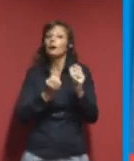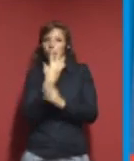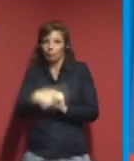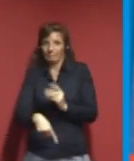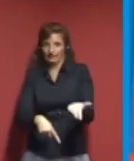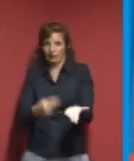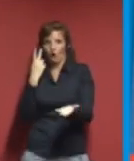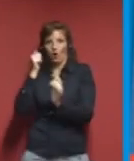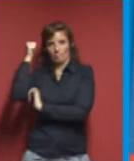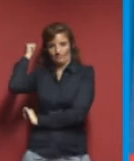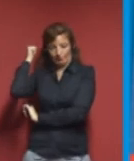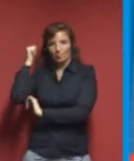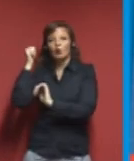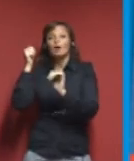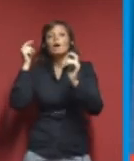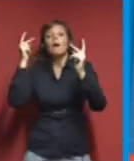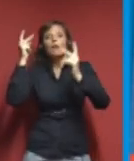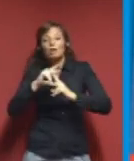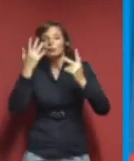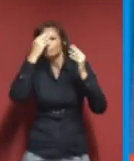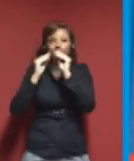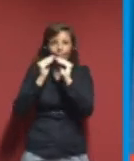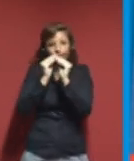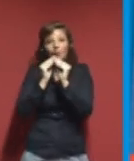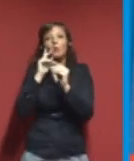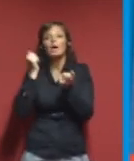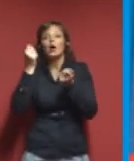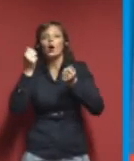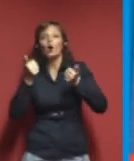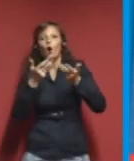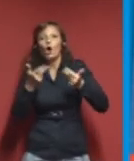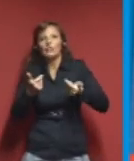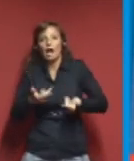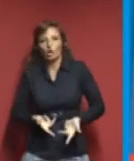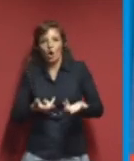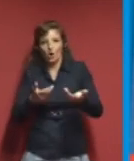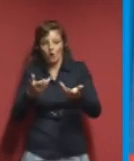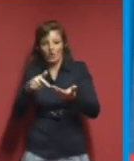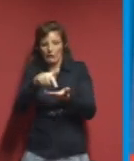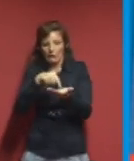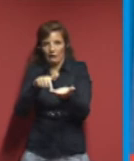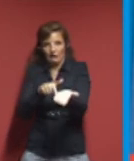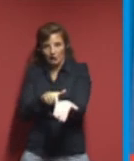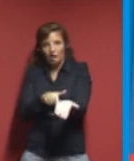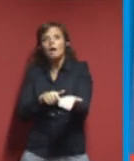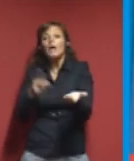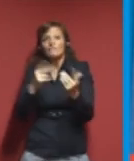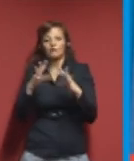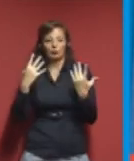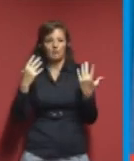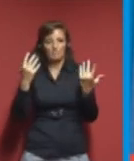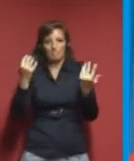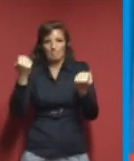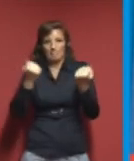They've made several hundred of these. People attach them outside their car in Japan, and as they're just driving along on their daily commute